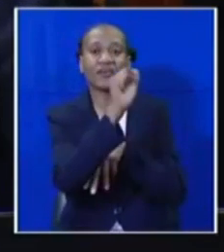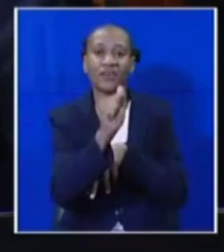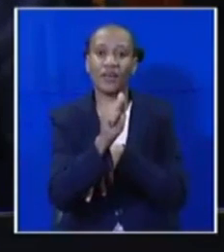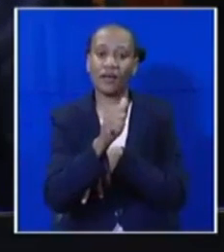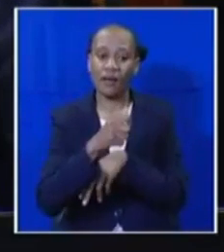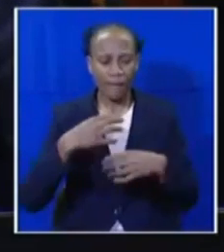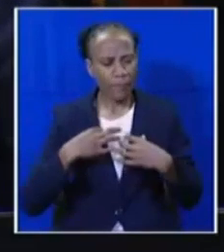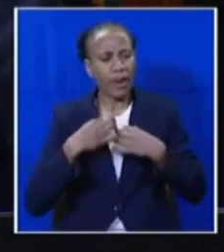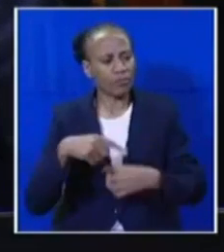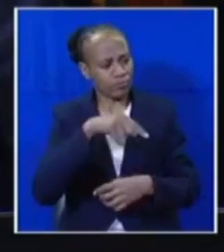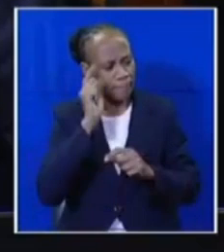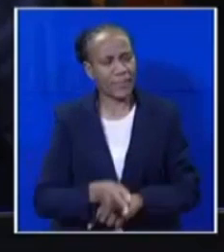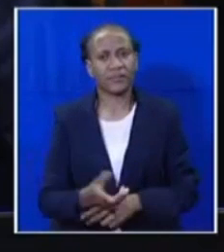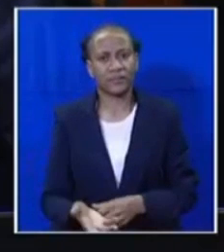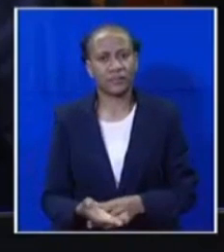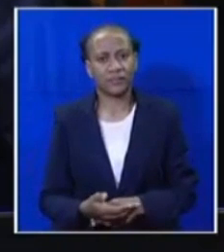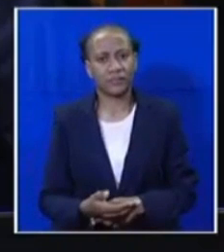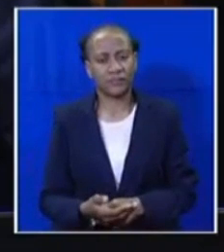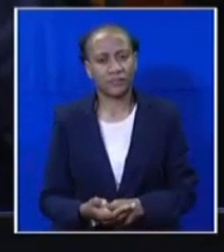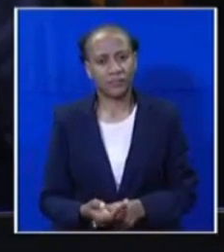we conduct our affairs.